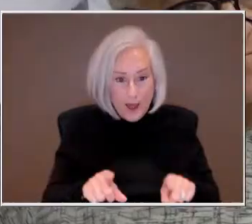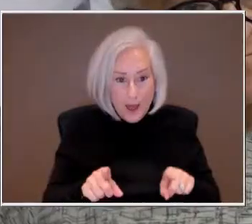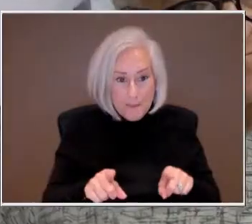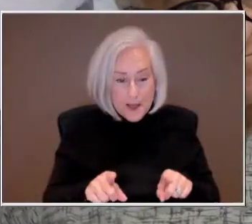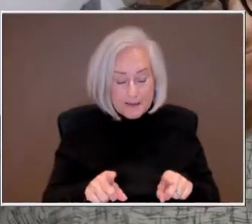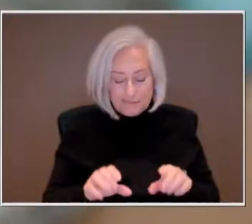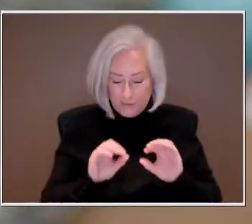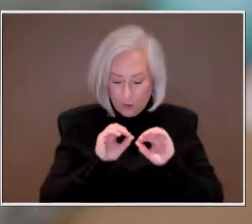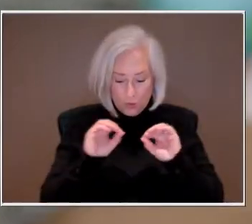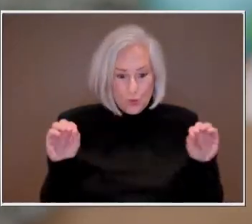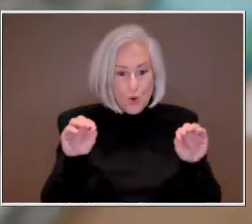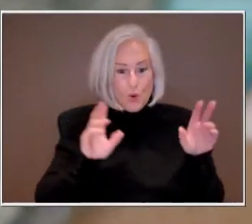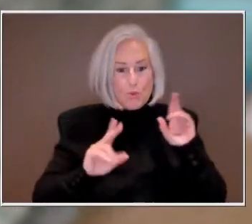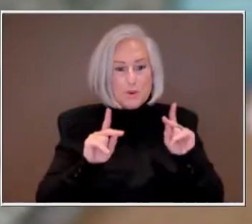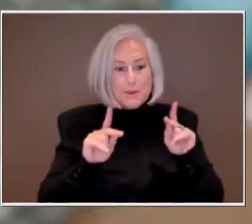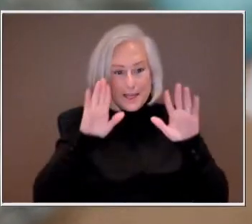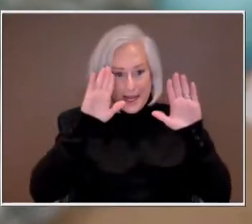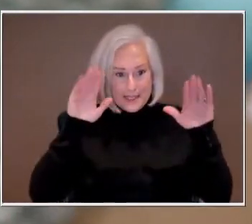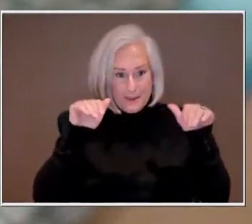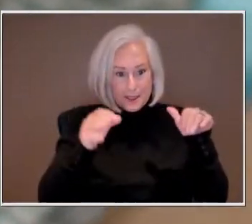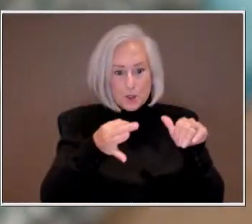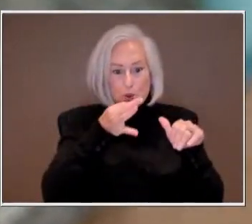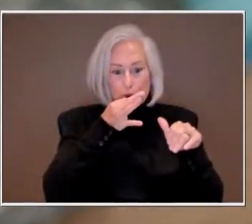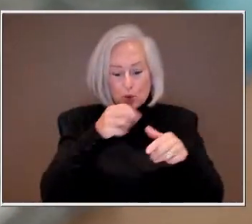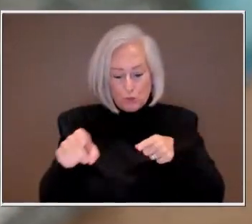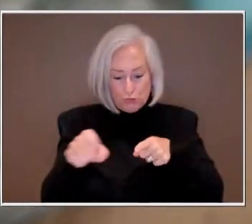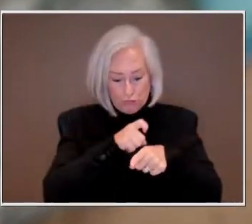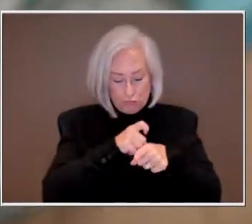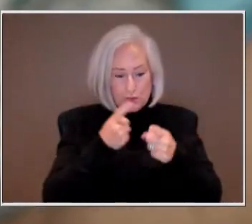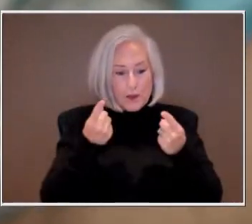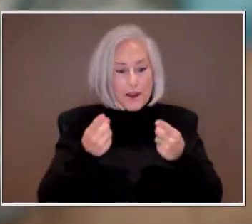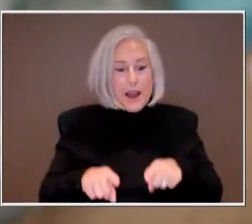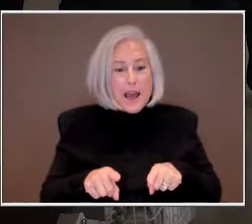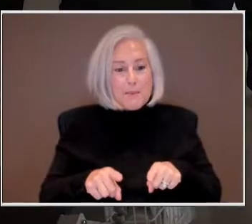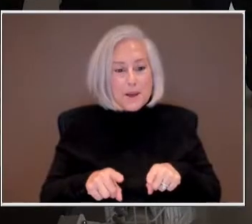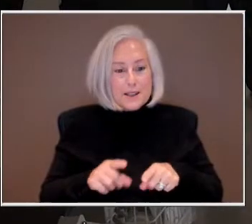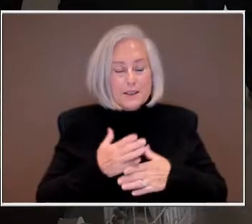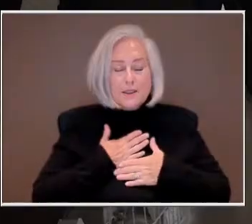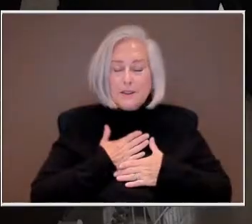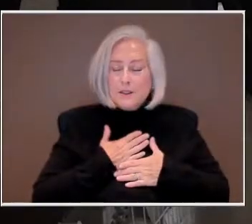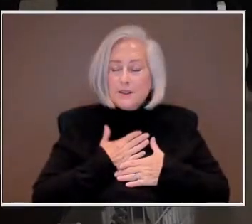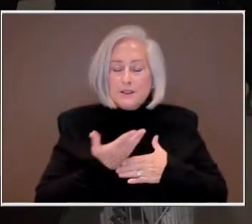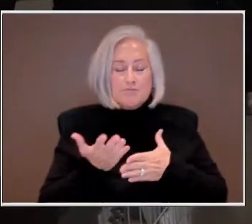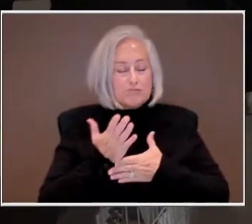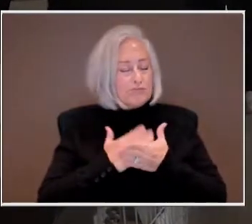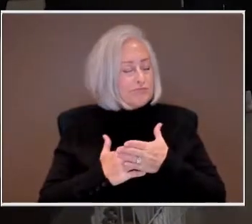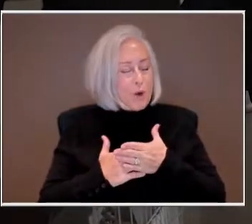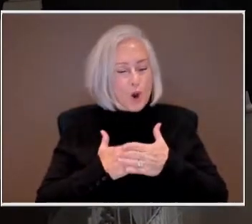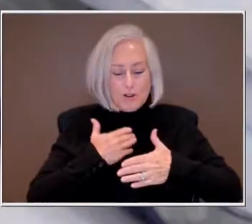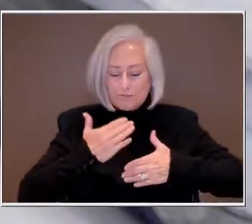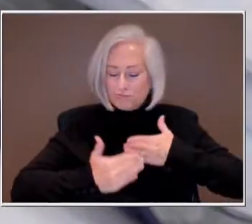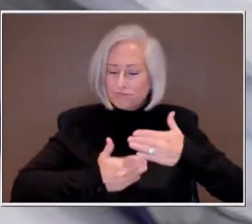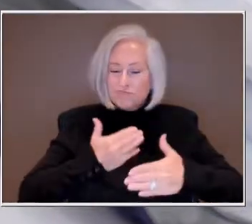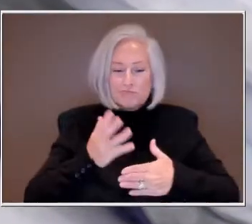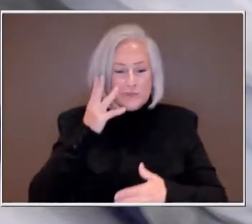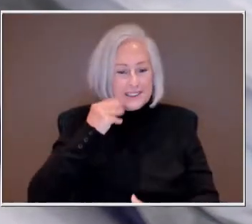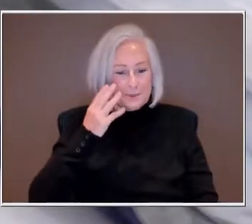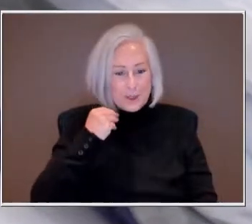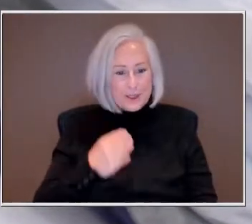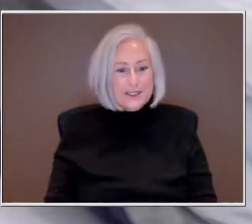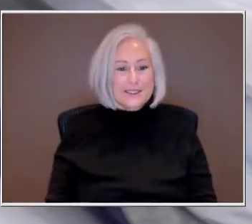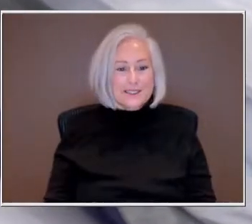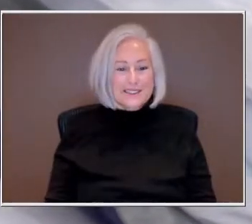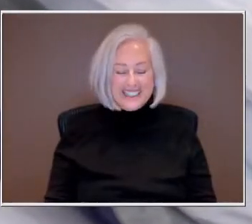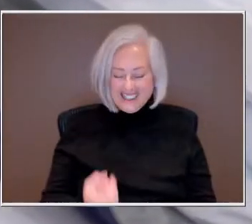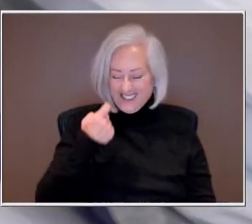so soon. It's a little surreal right now, but it's part of it, it's part of the journey. A journey he just updated with a social media post